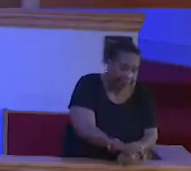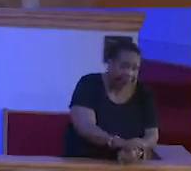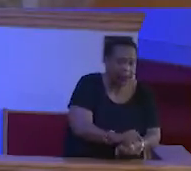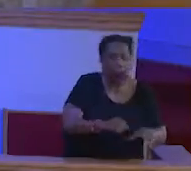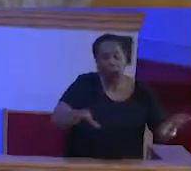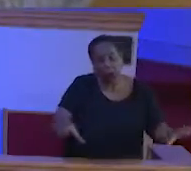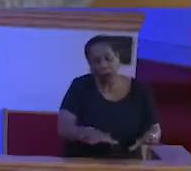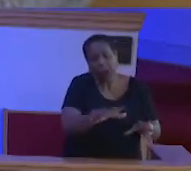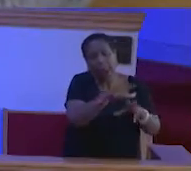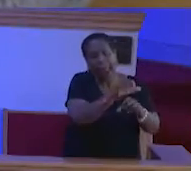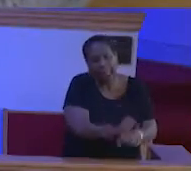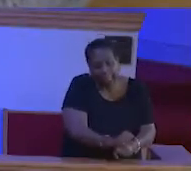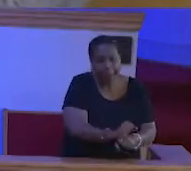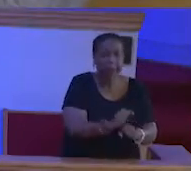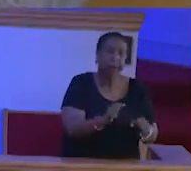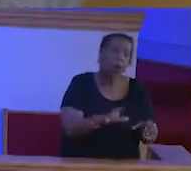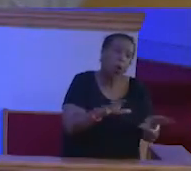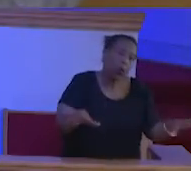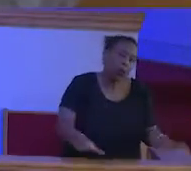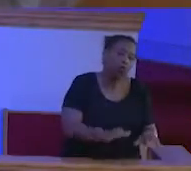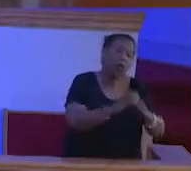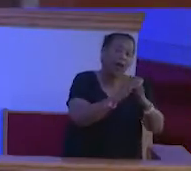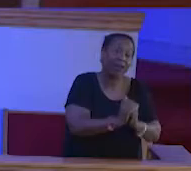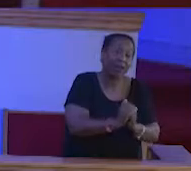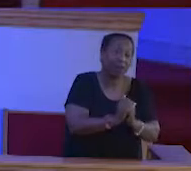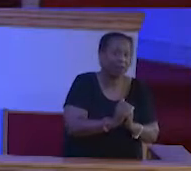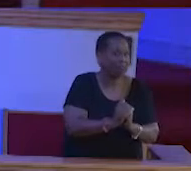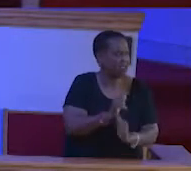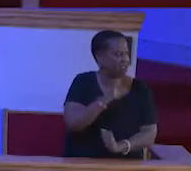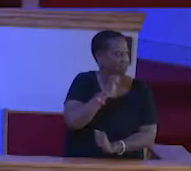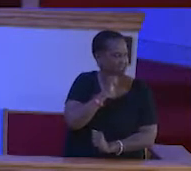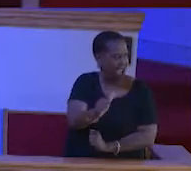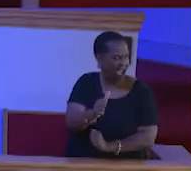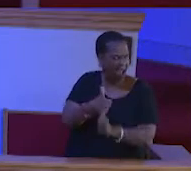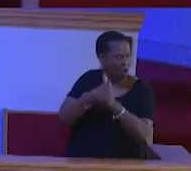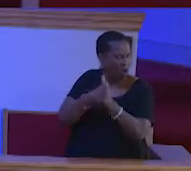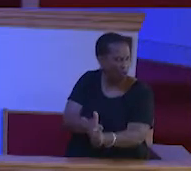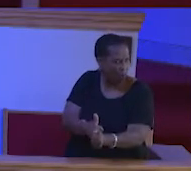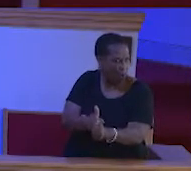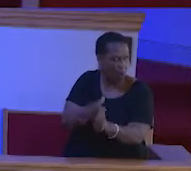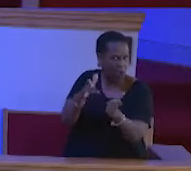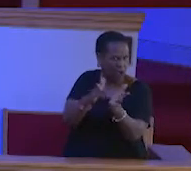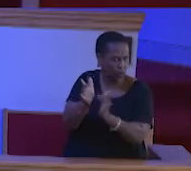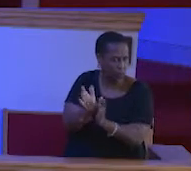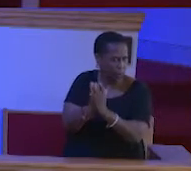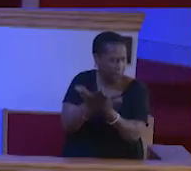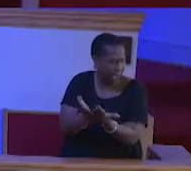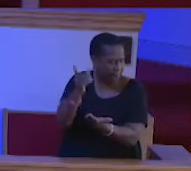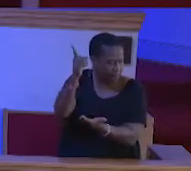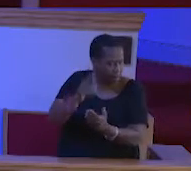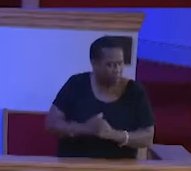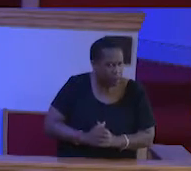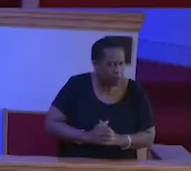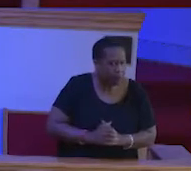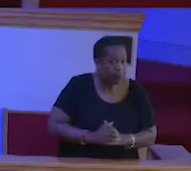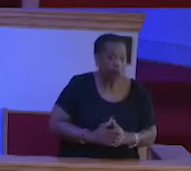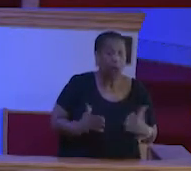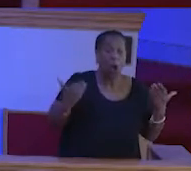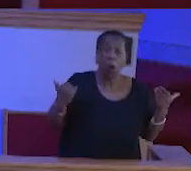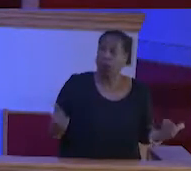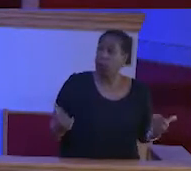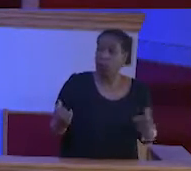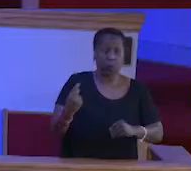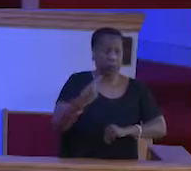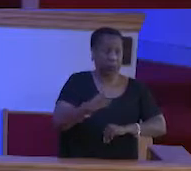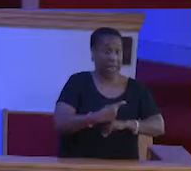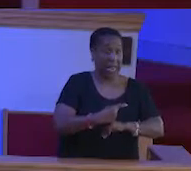more out of convenience than according to what the Bible prescribes. Today, when we look